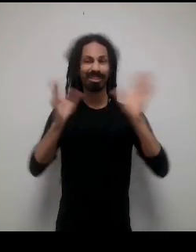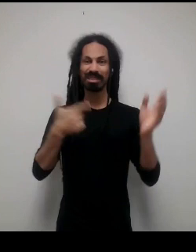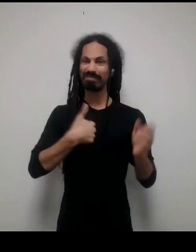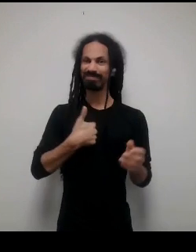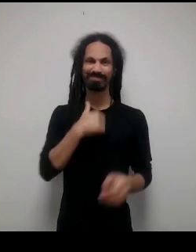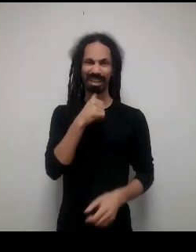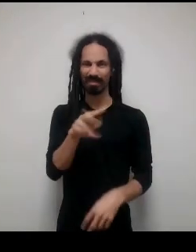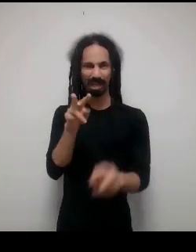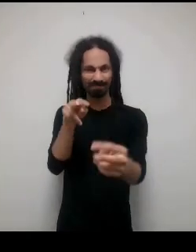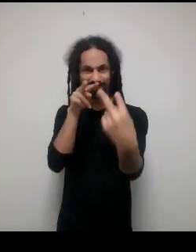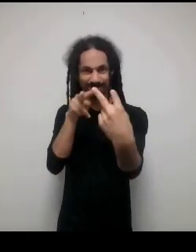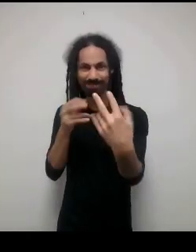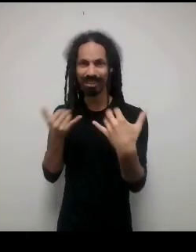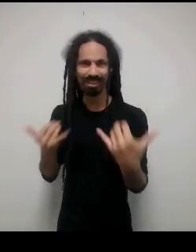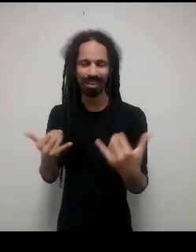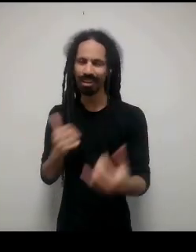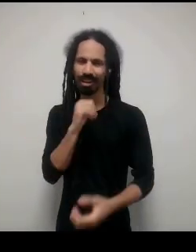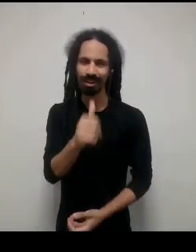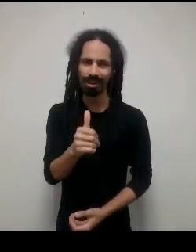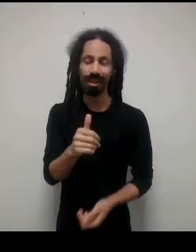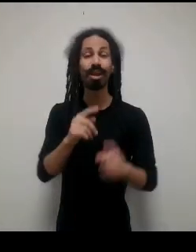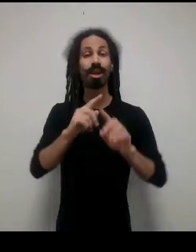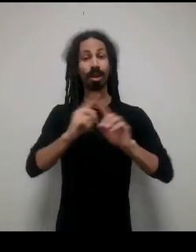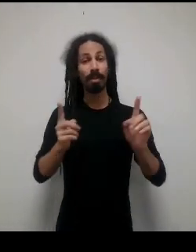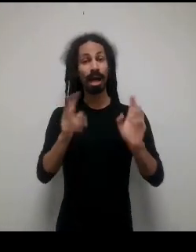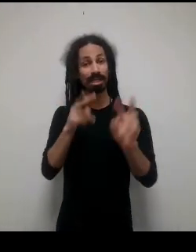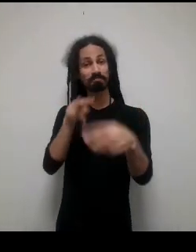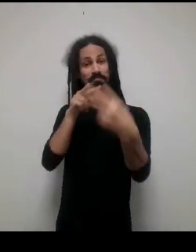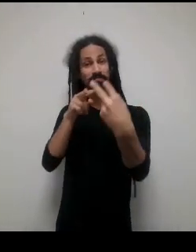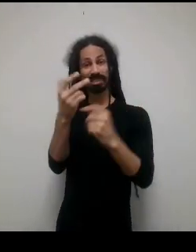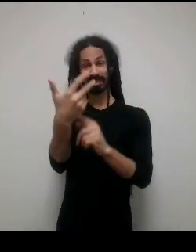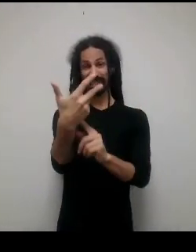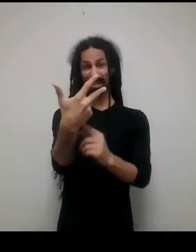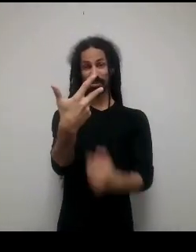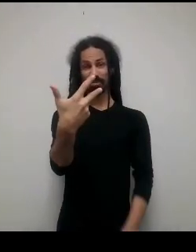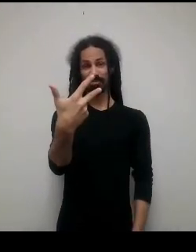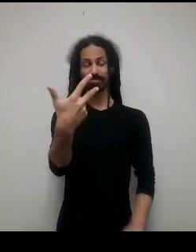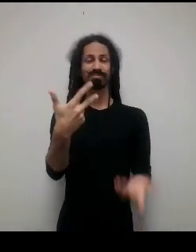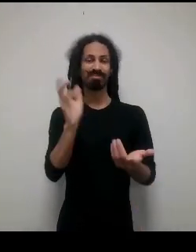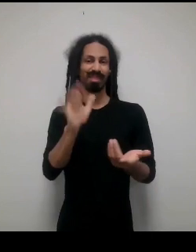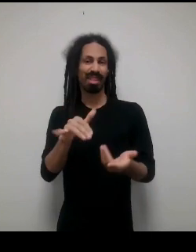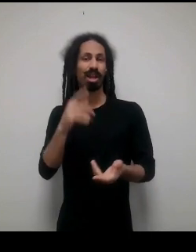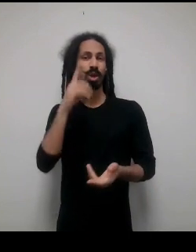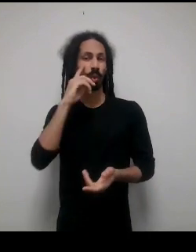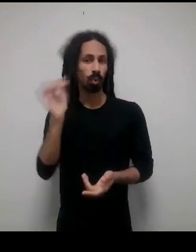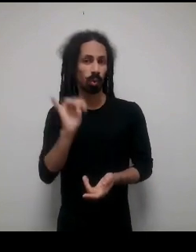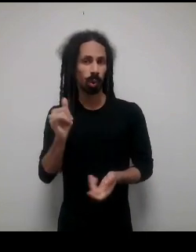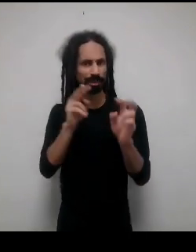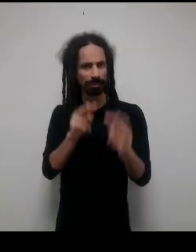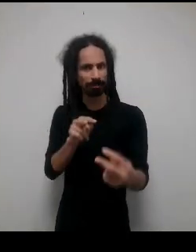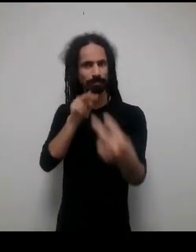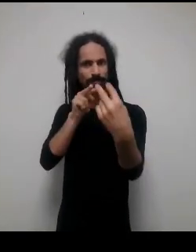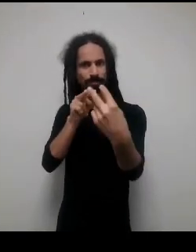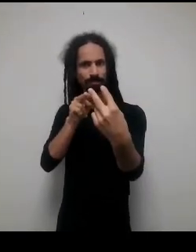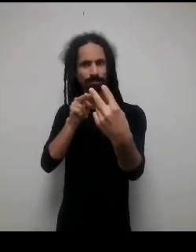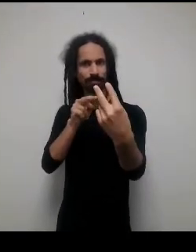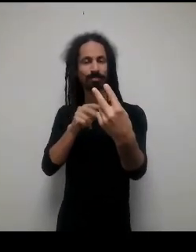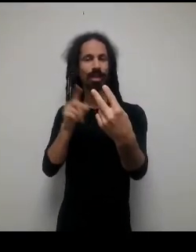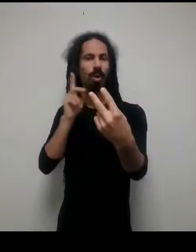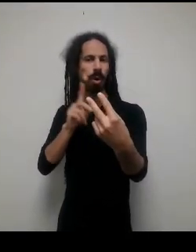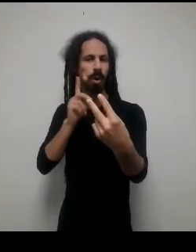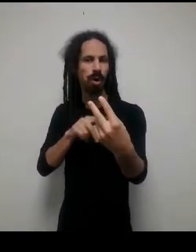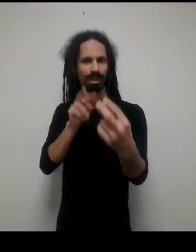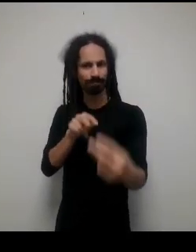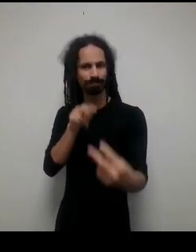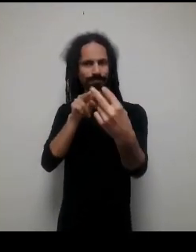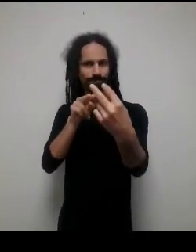at you in the eye right now, but I am looking into the camera. And so hopefully it simulates that I'm making eye contact with you. So